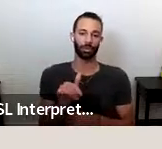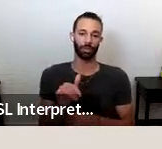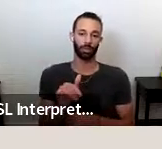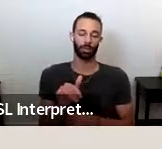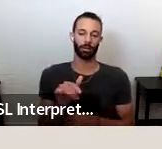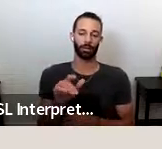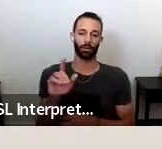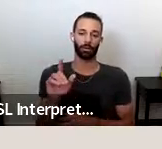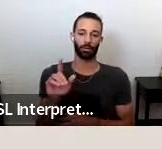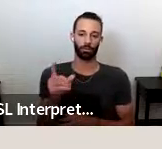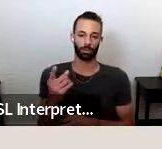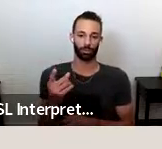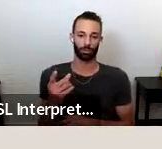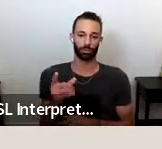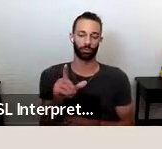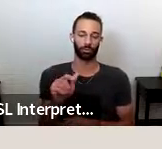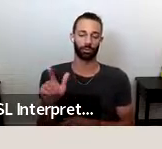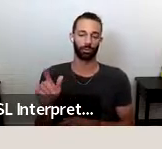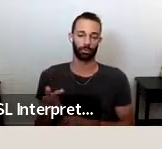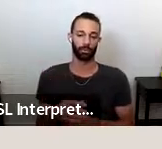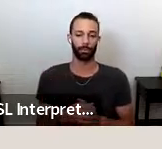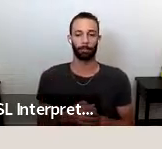2024.